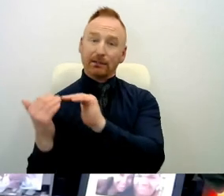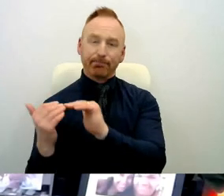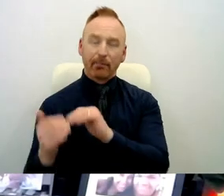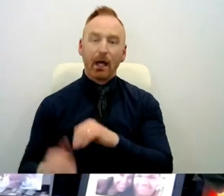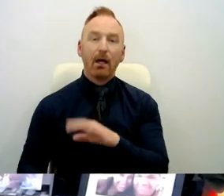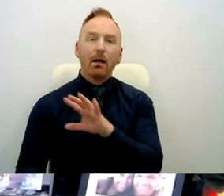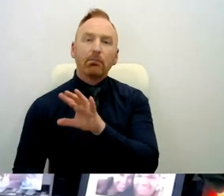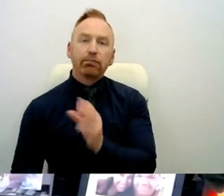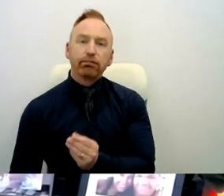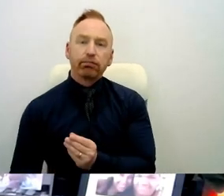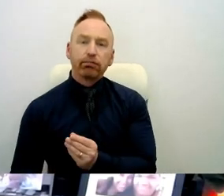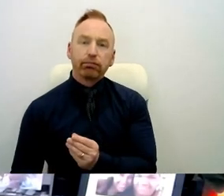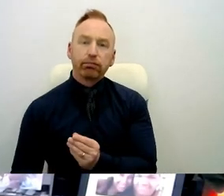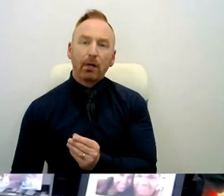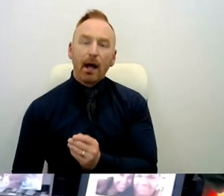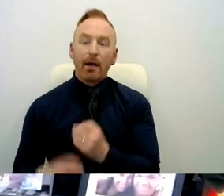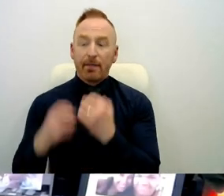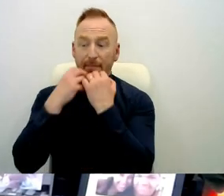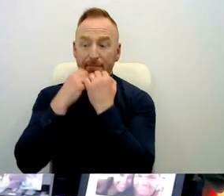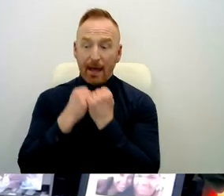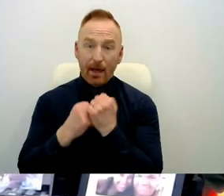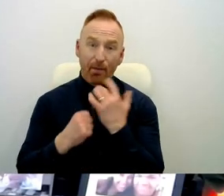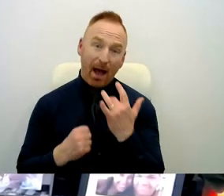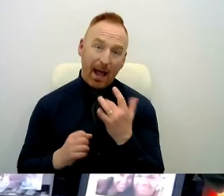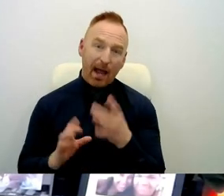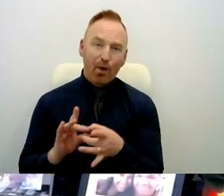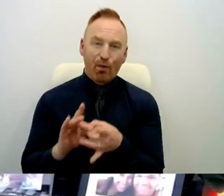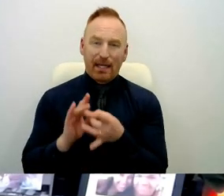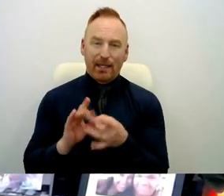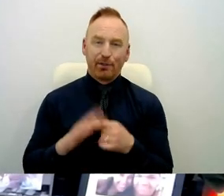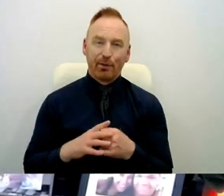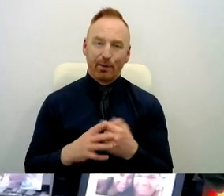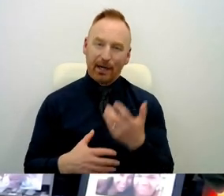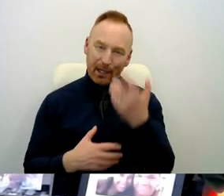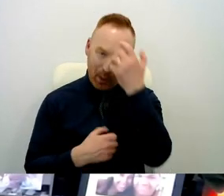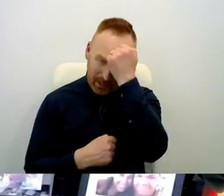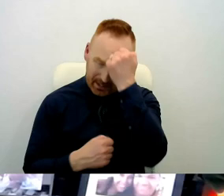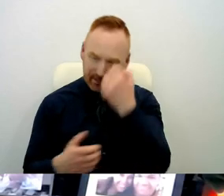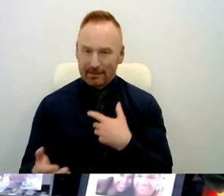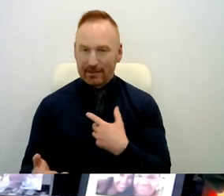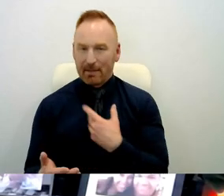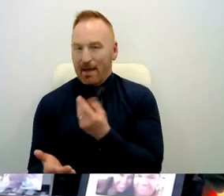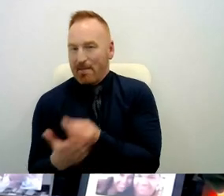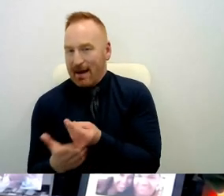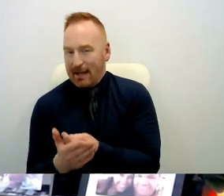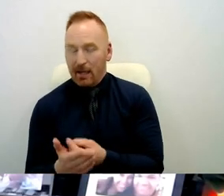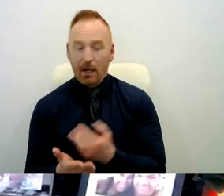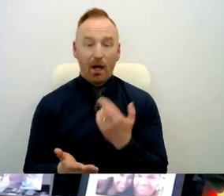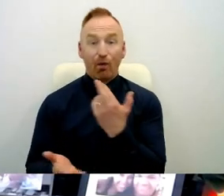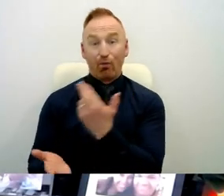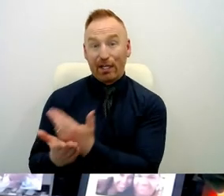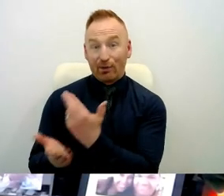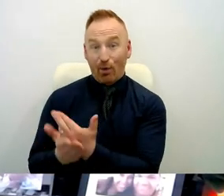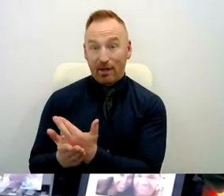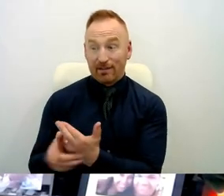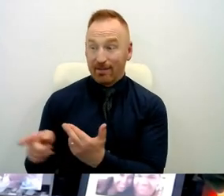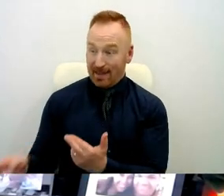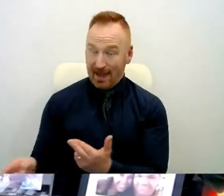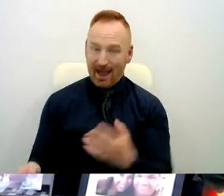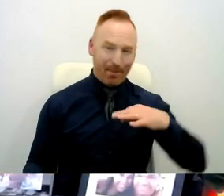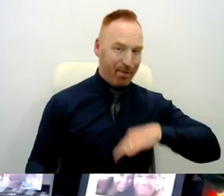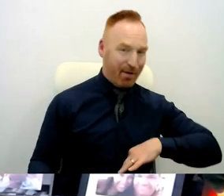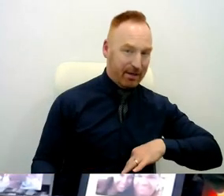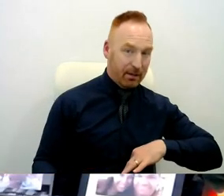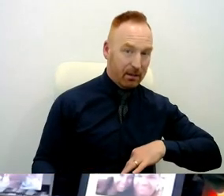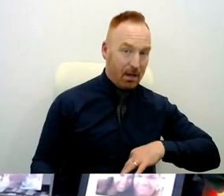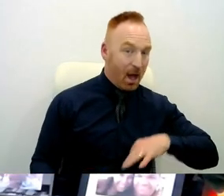contributions of the continent of Africa were only valued in the currency of colonialism, resources, and profit, the